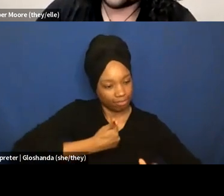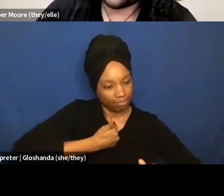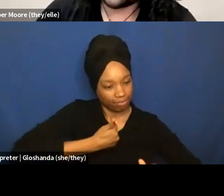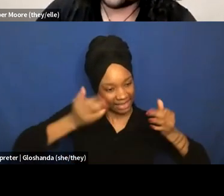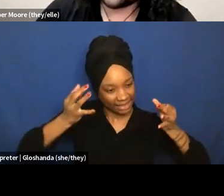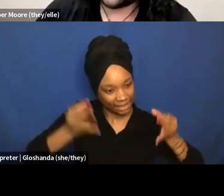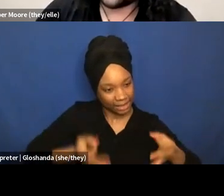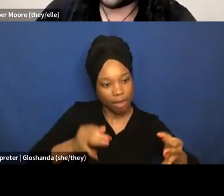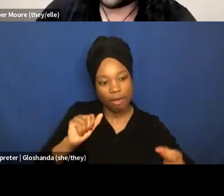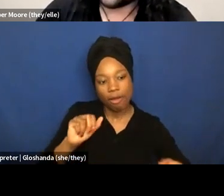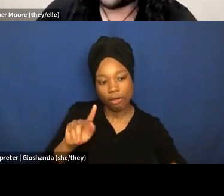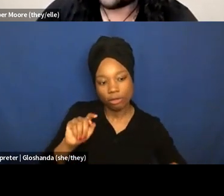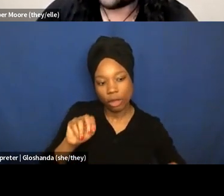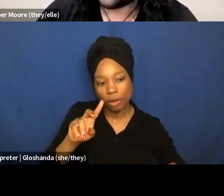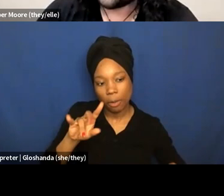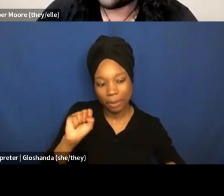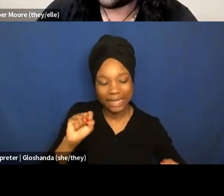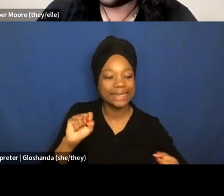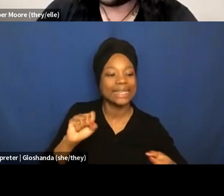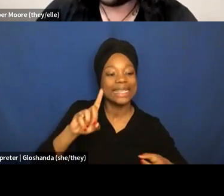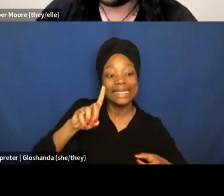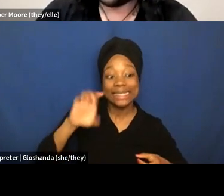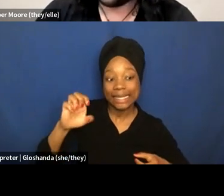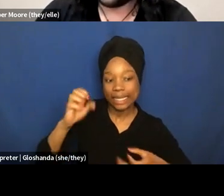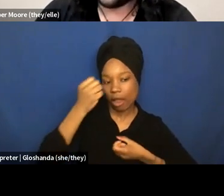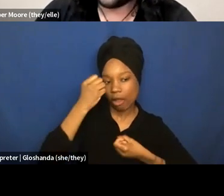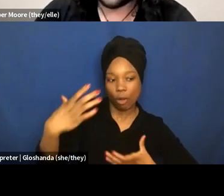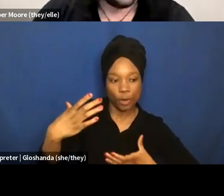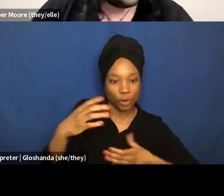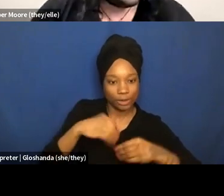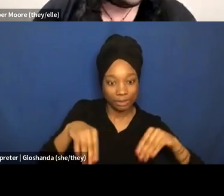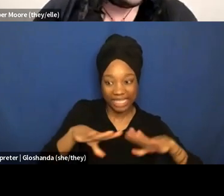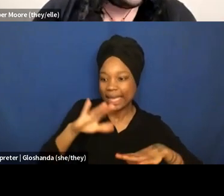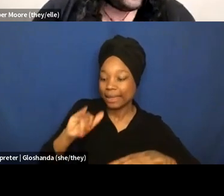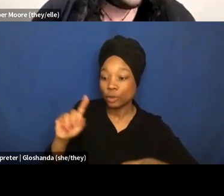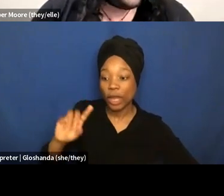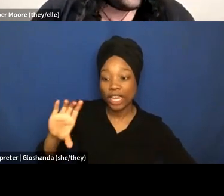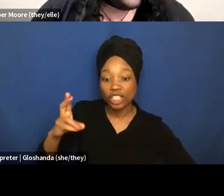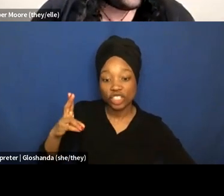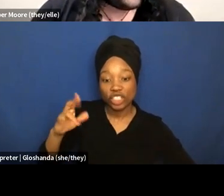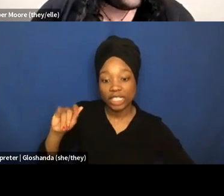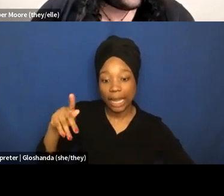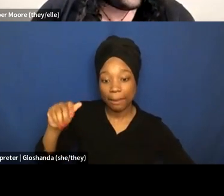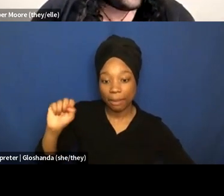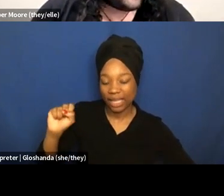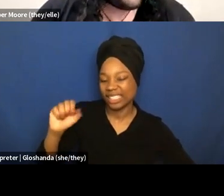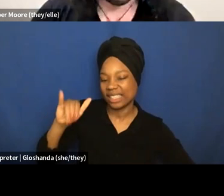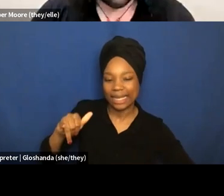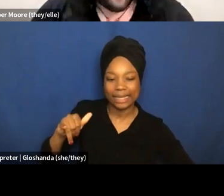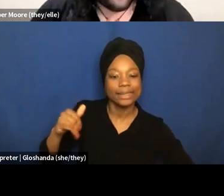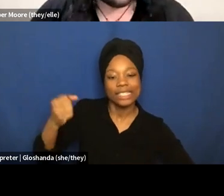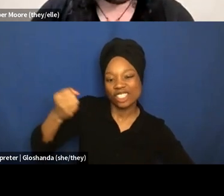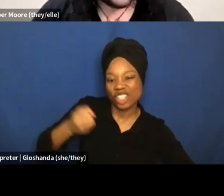space, right? So in Chiapas and the southern region of the so-called nation state of Mexico, overwhelmingly indigenous